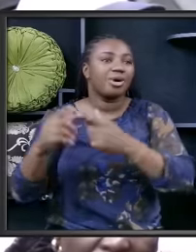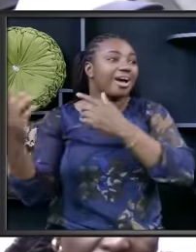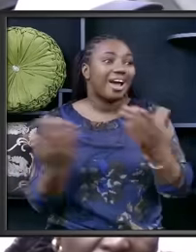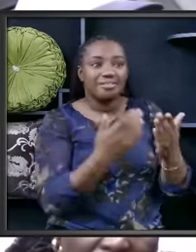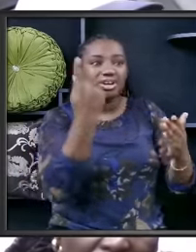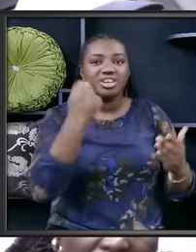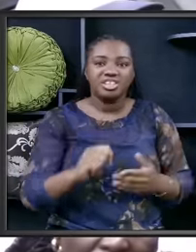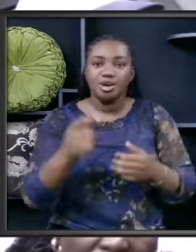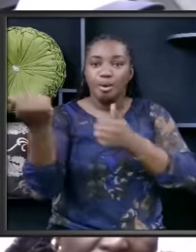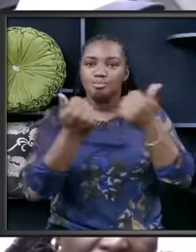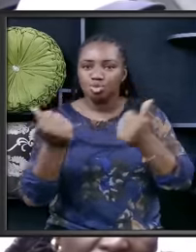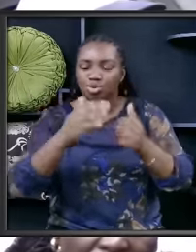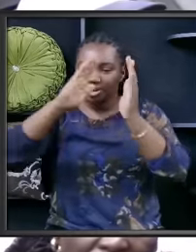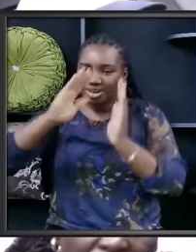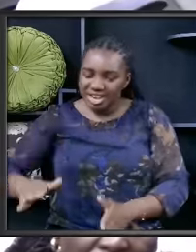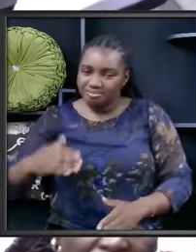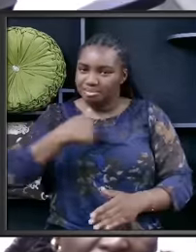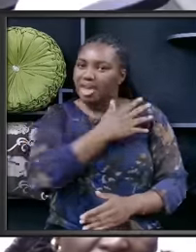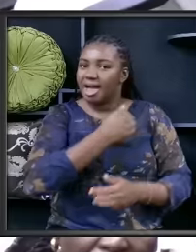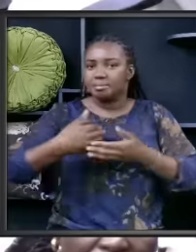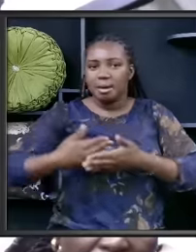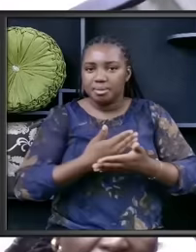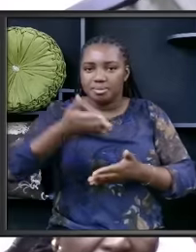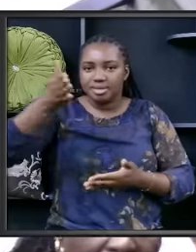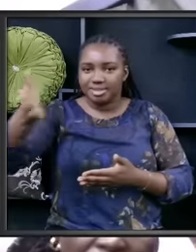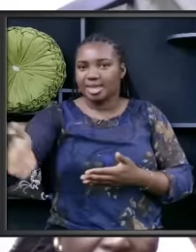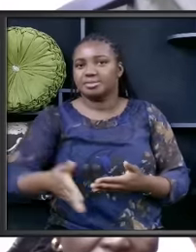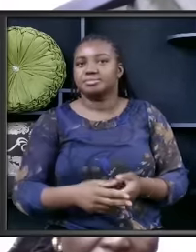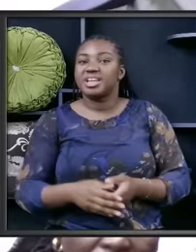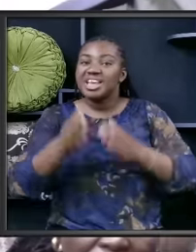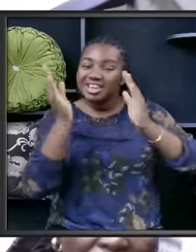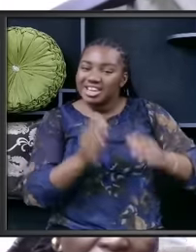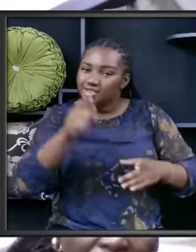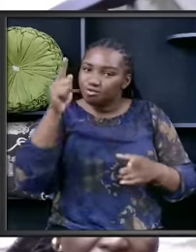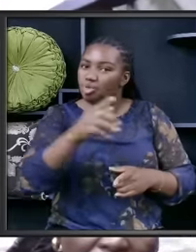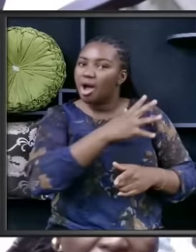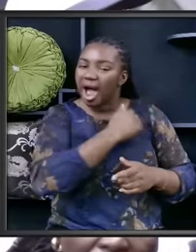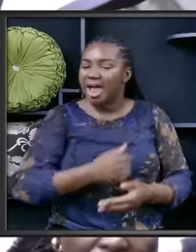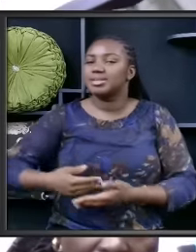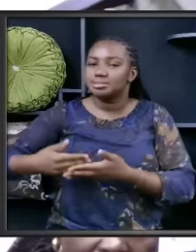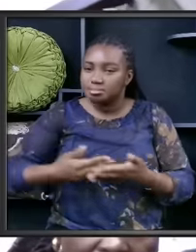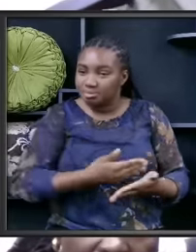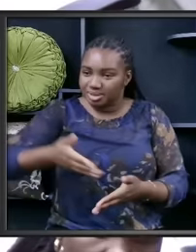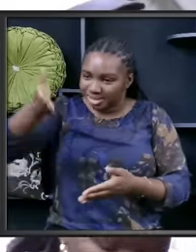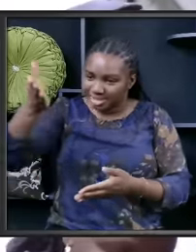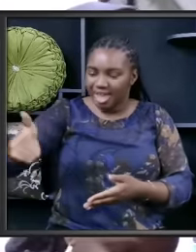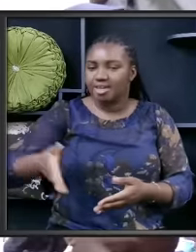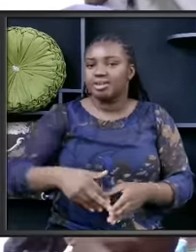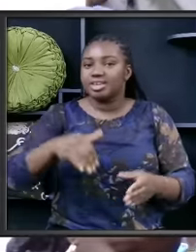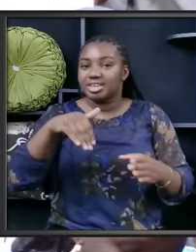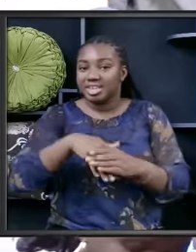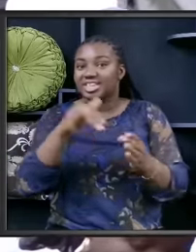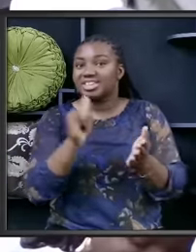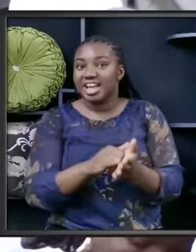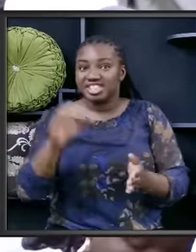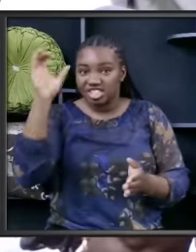him waka for road. He go drive the one where the leave go. You and the child with the police with for that checkpoint. That point. Now from